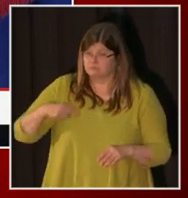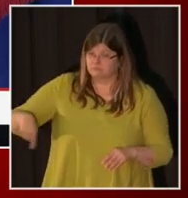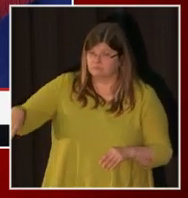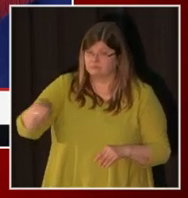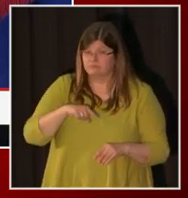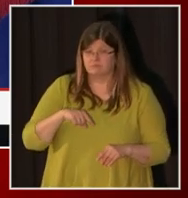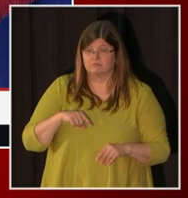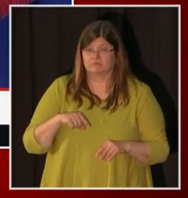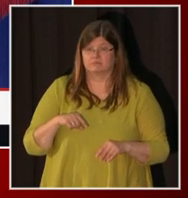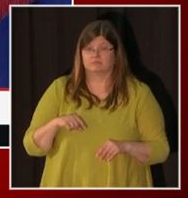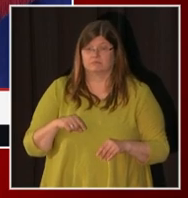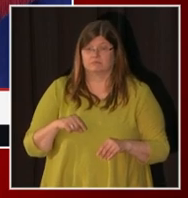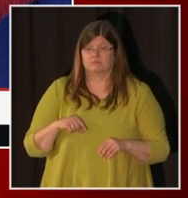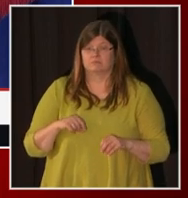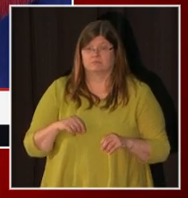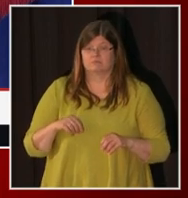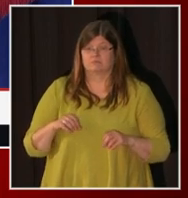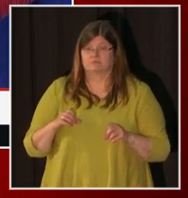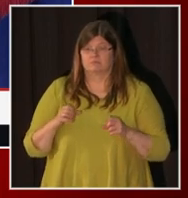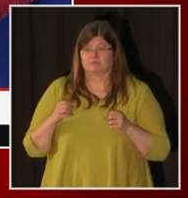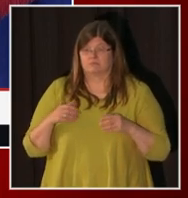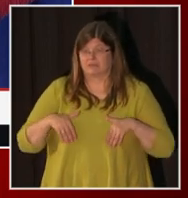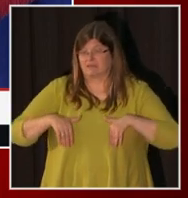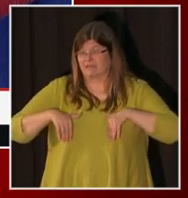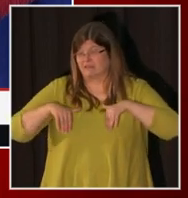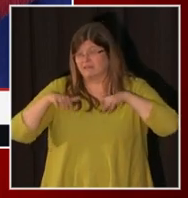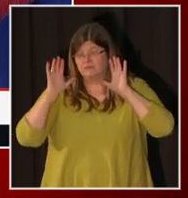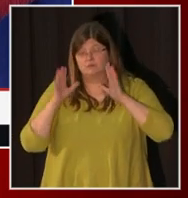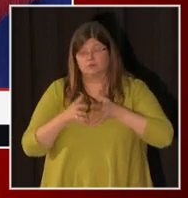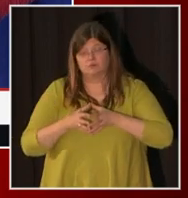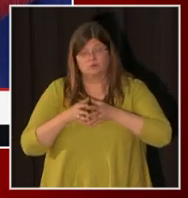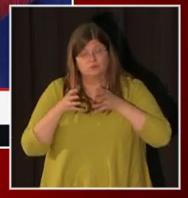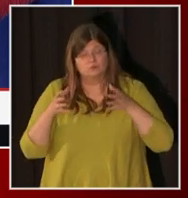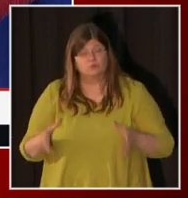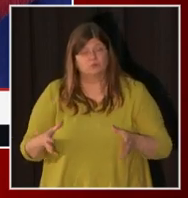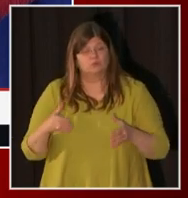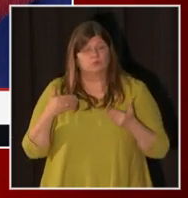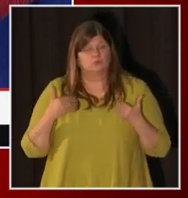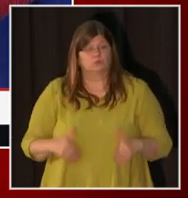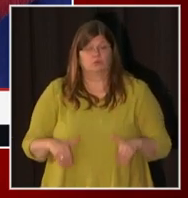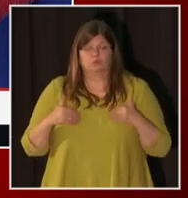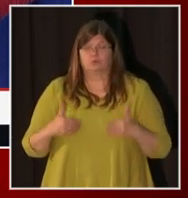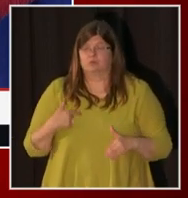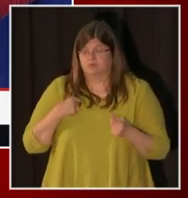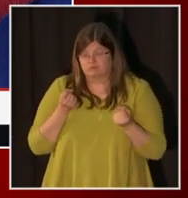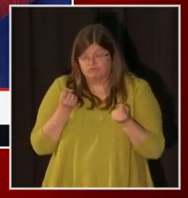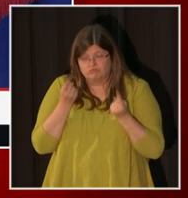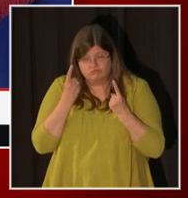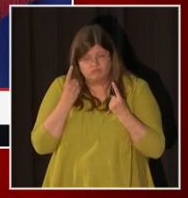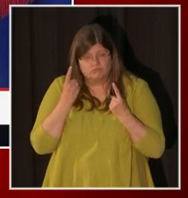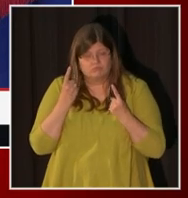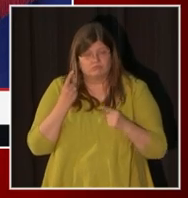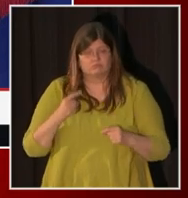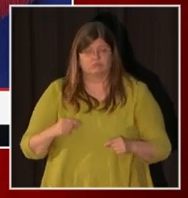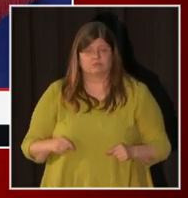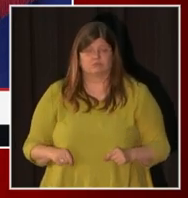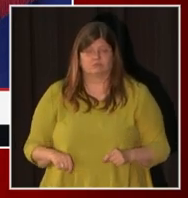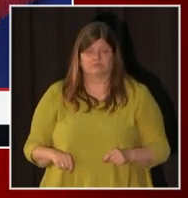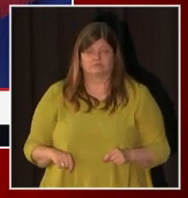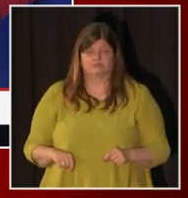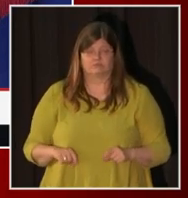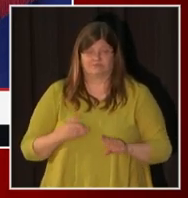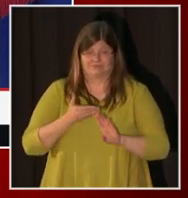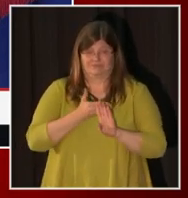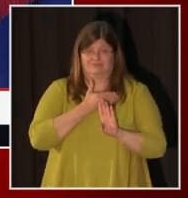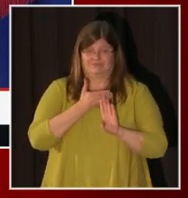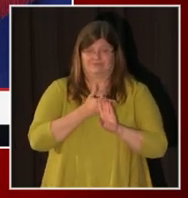making, and we recognize that before our response to this pandemic began,